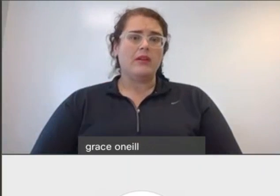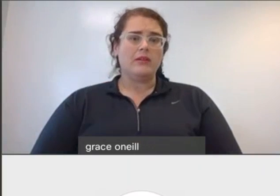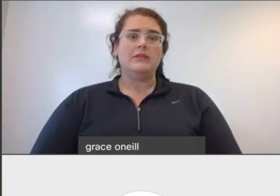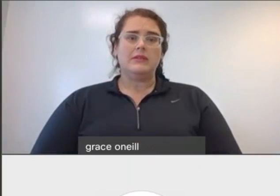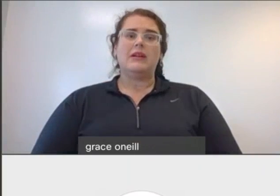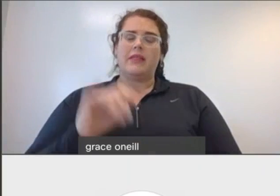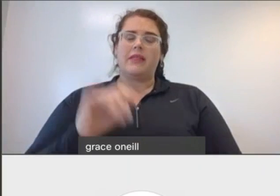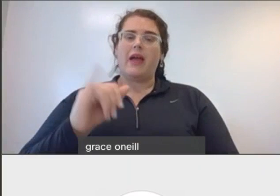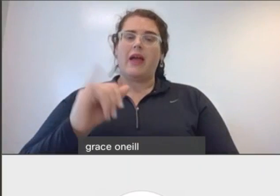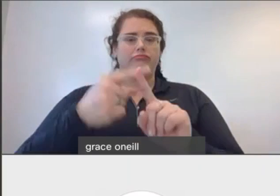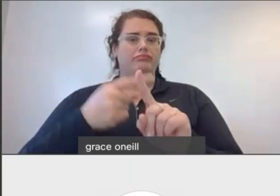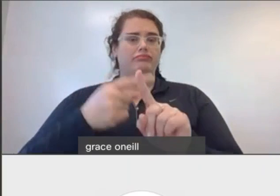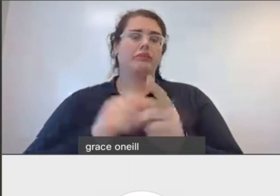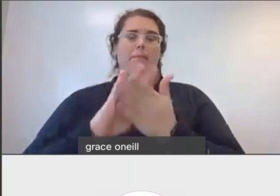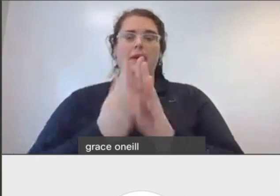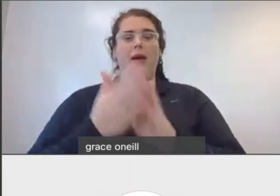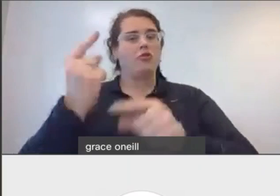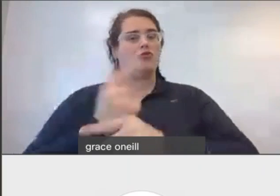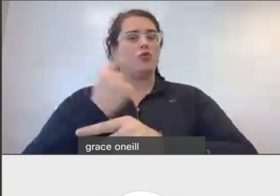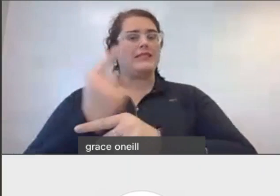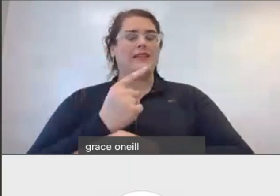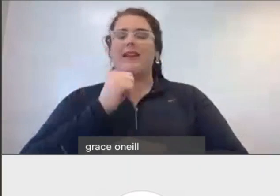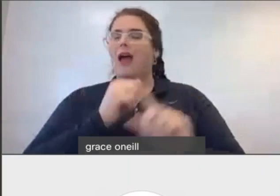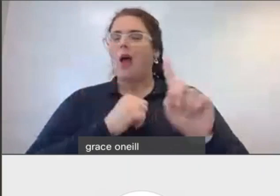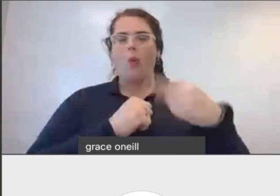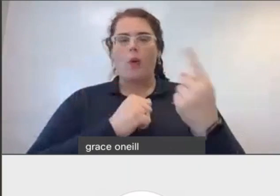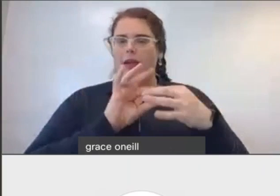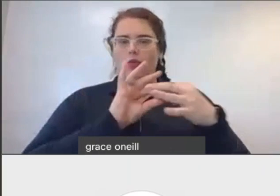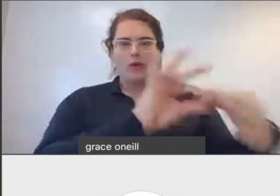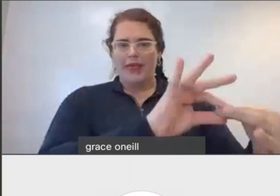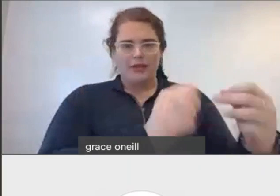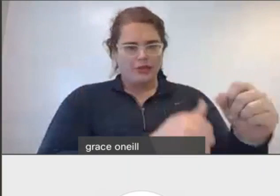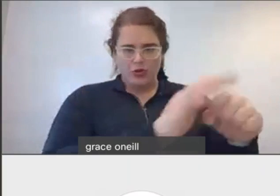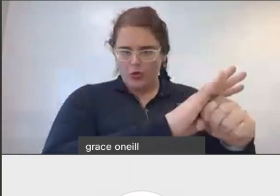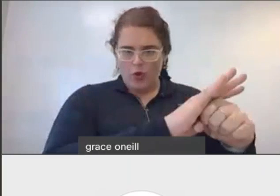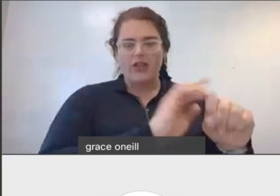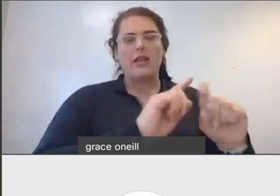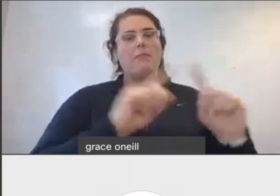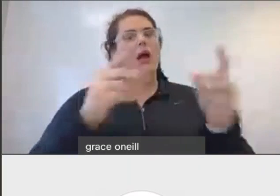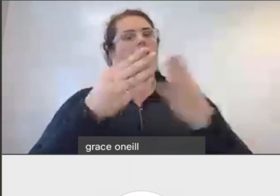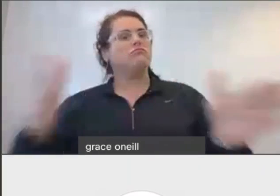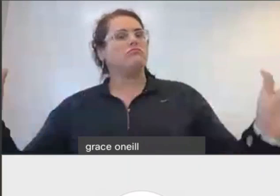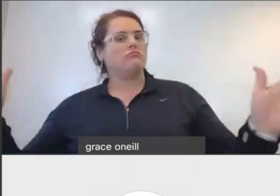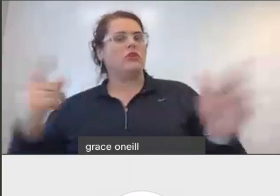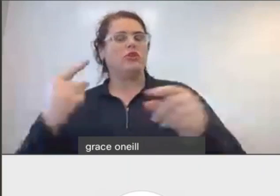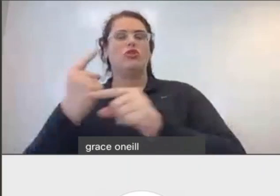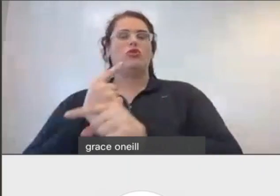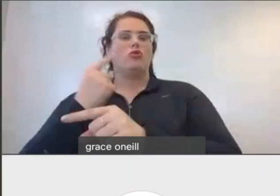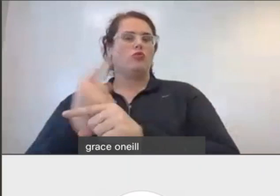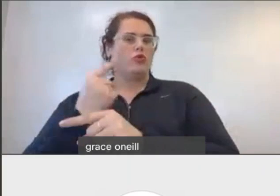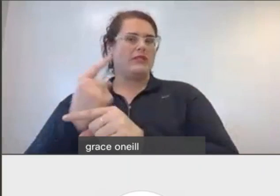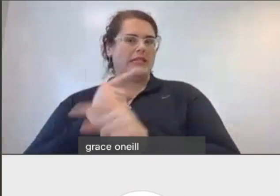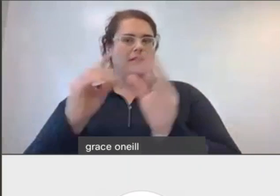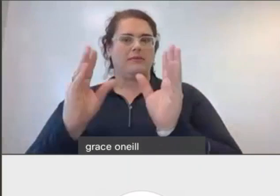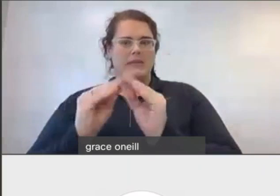of what we do, not just related to COVID, but um, you know, a